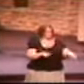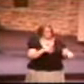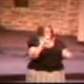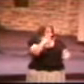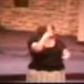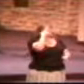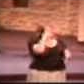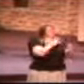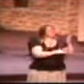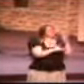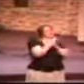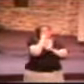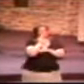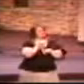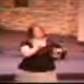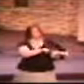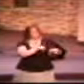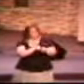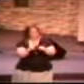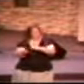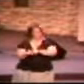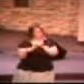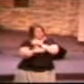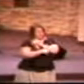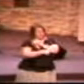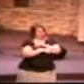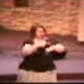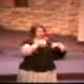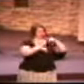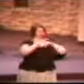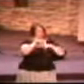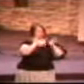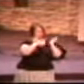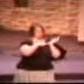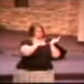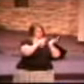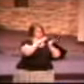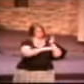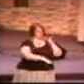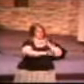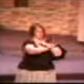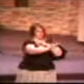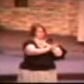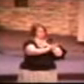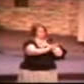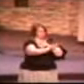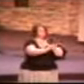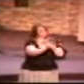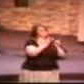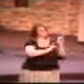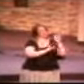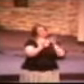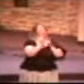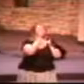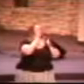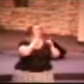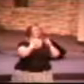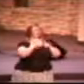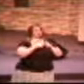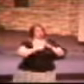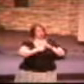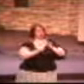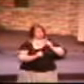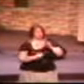experienced the same temptation go back to Luke chapter 4 Jesus is about to launch into his